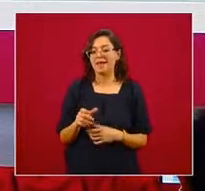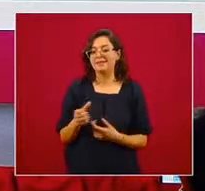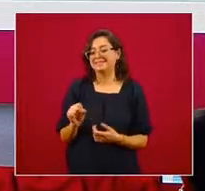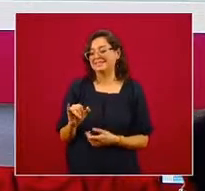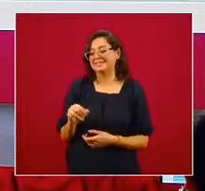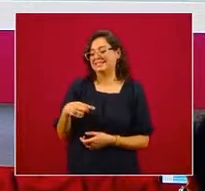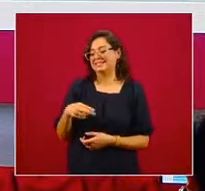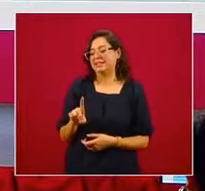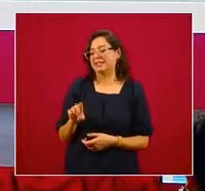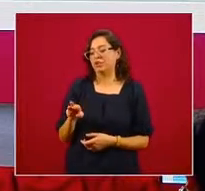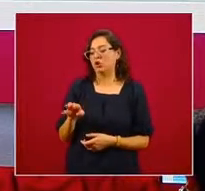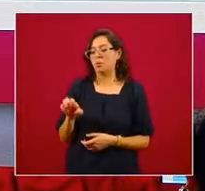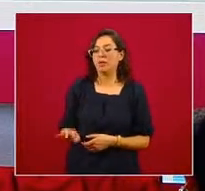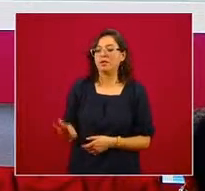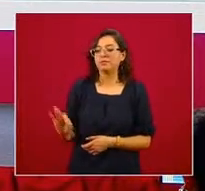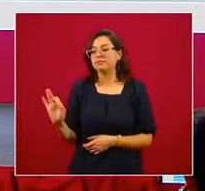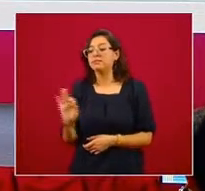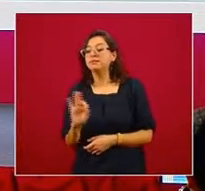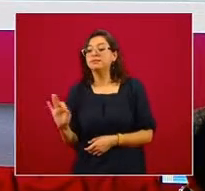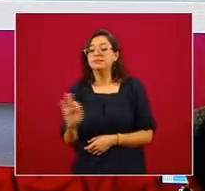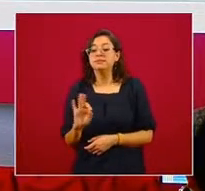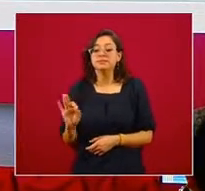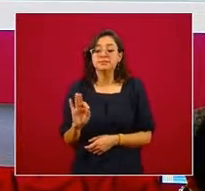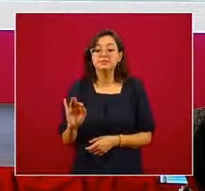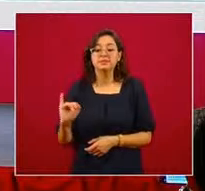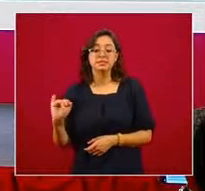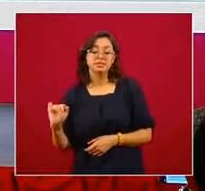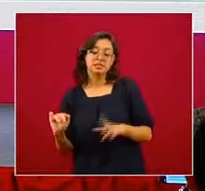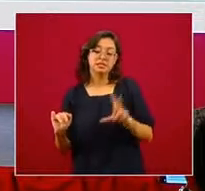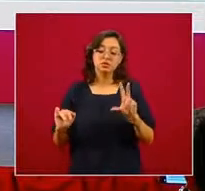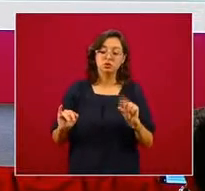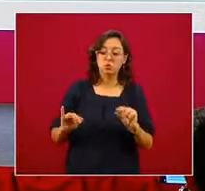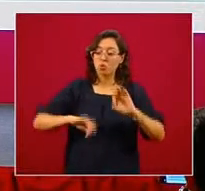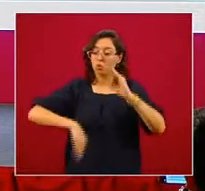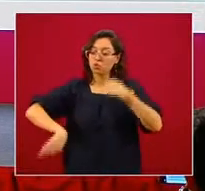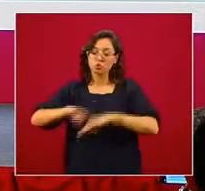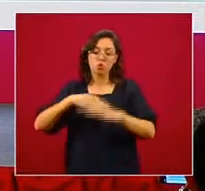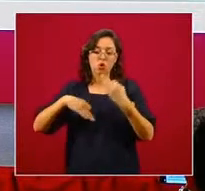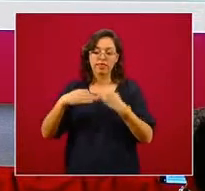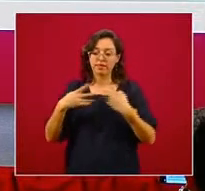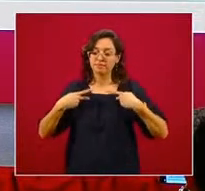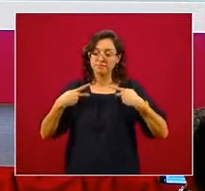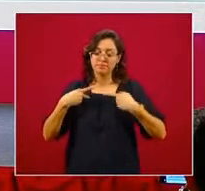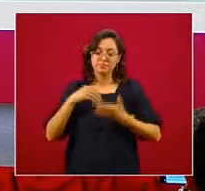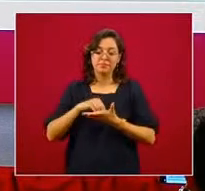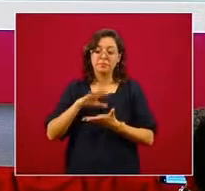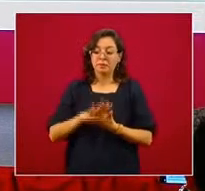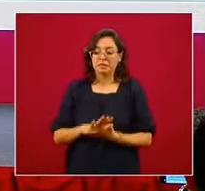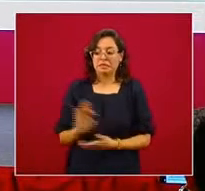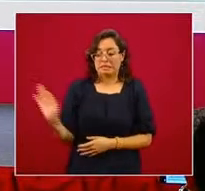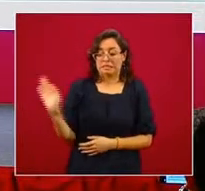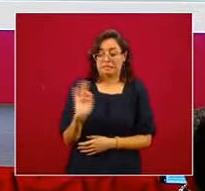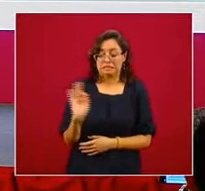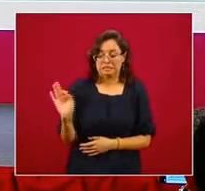cases, but in dealing with suspected cases, we have to